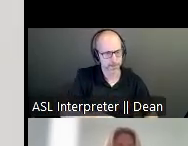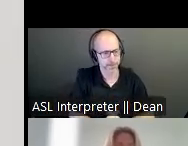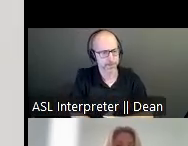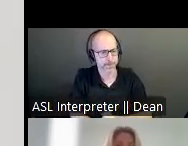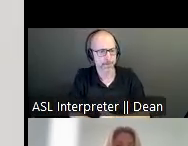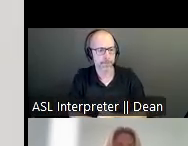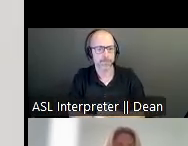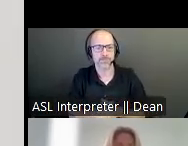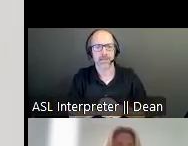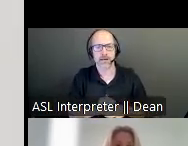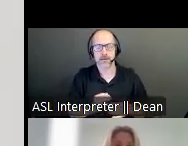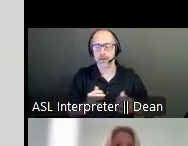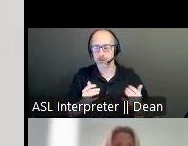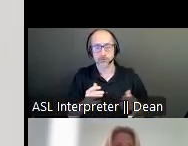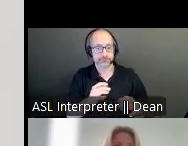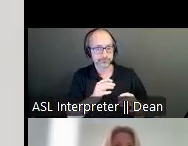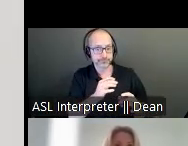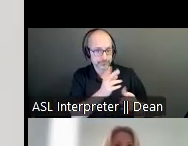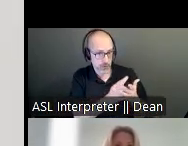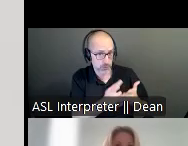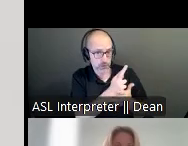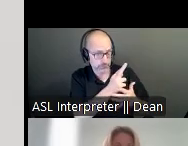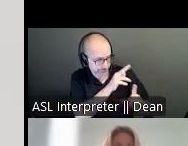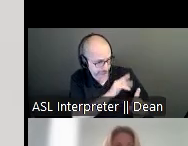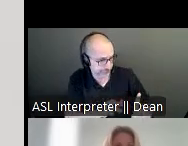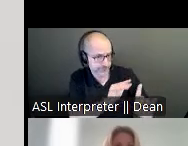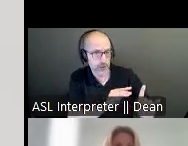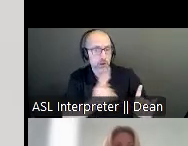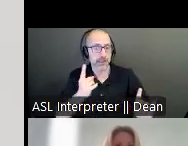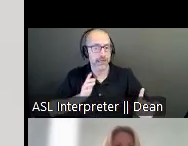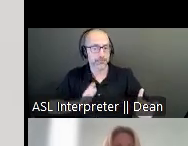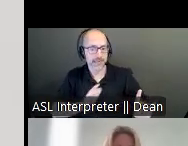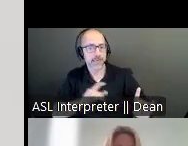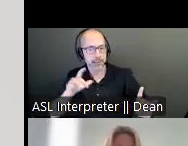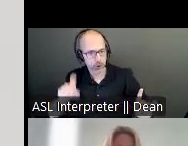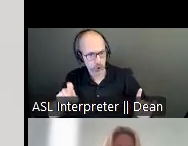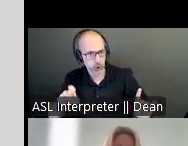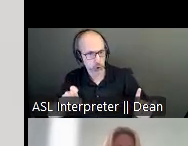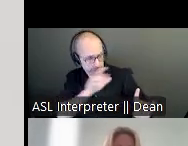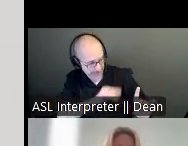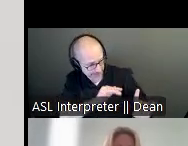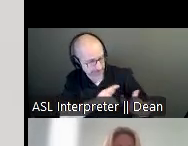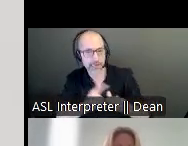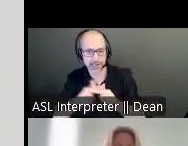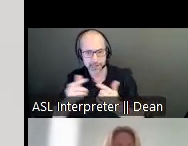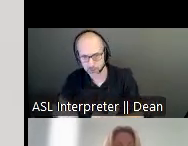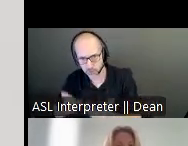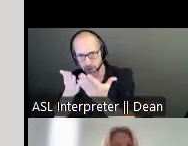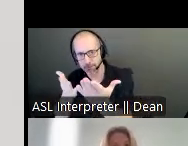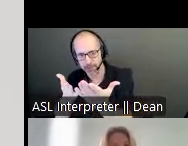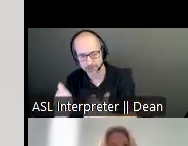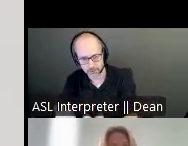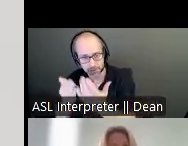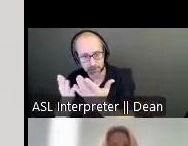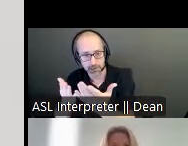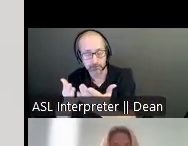After conducting a case review, one of the responsibilities of committee members is to generate recommendations. These recommendations are